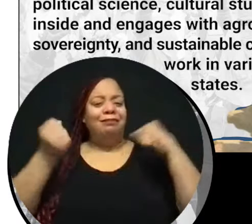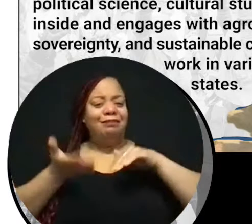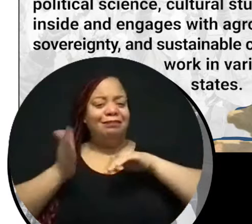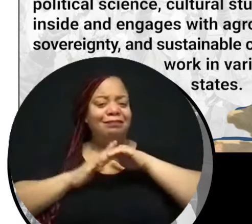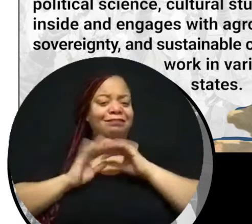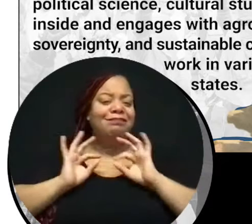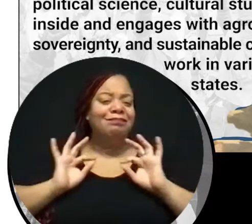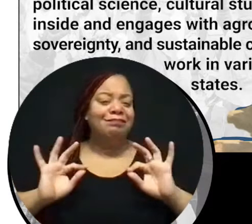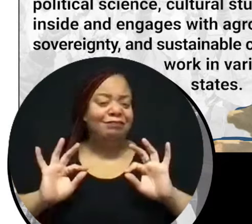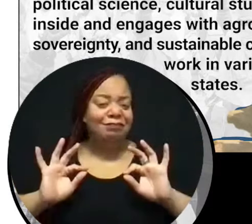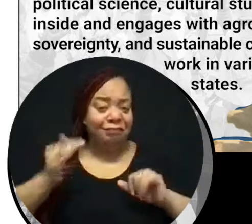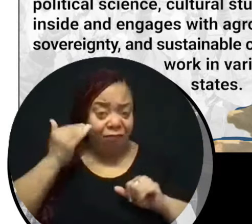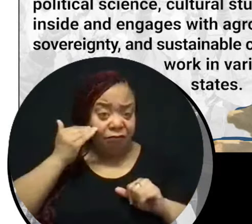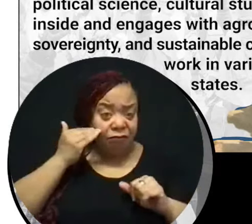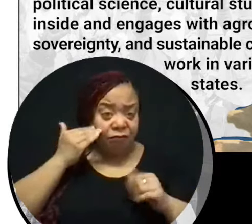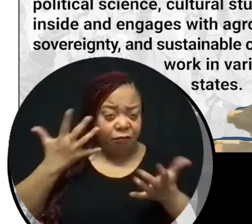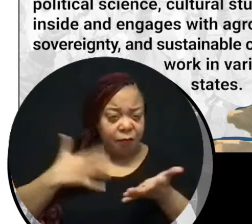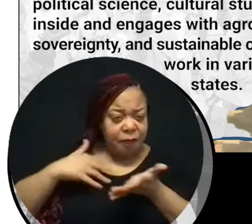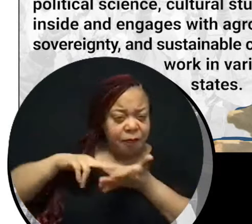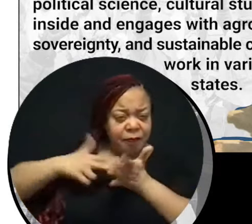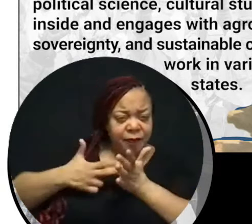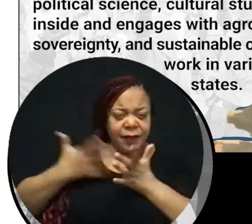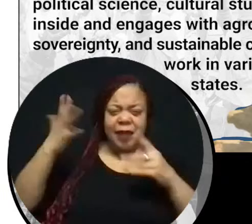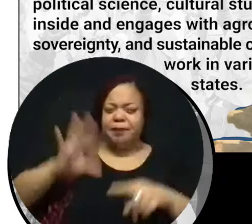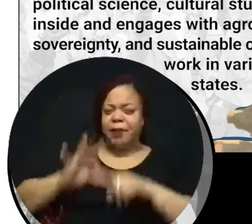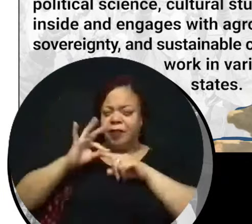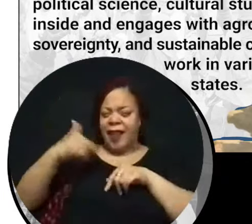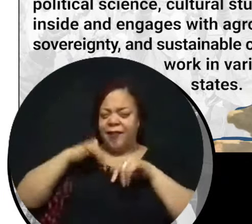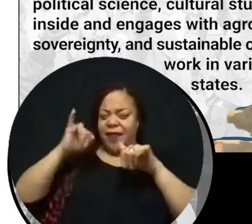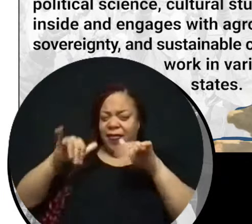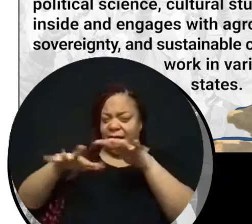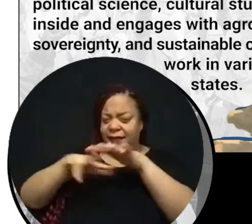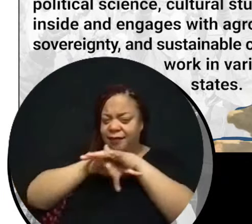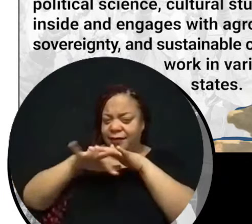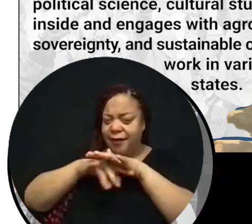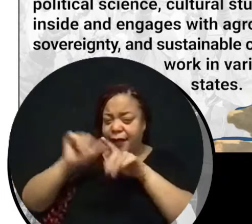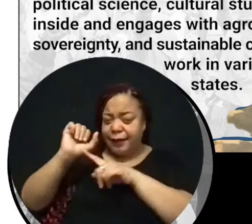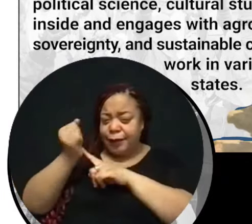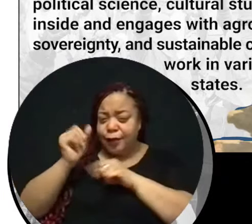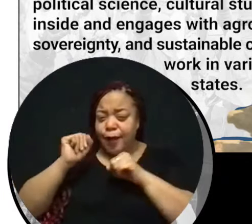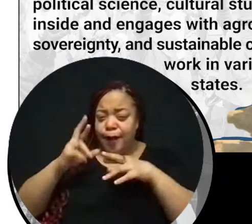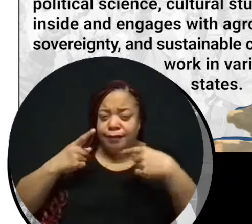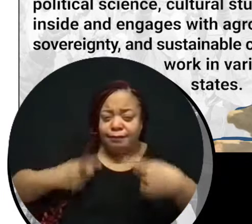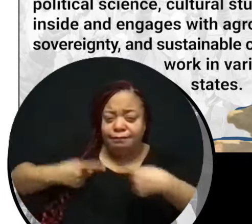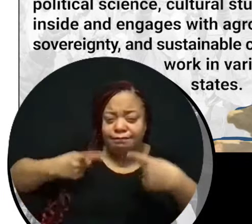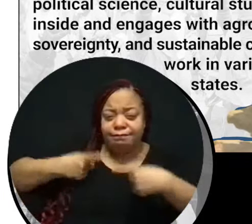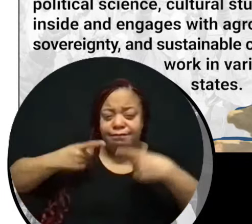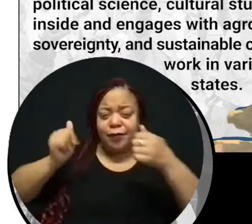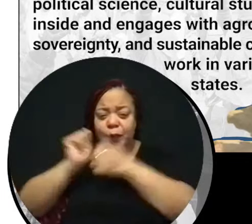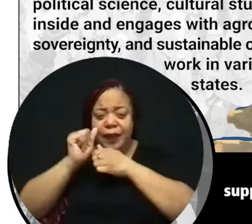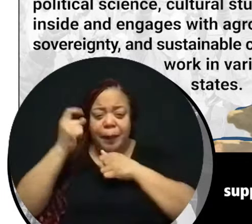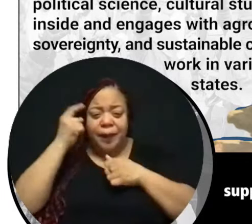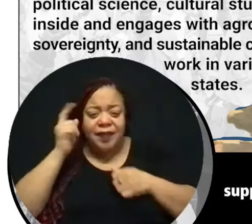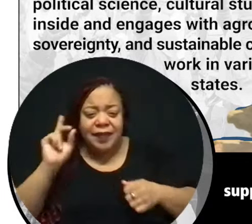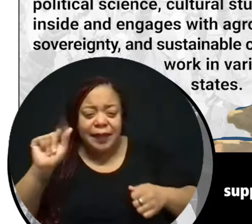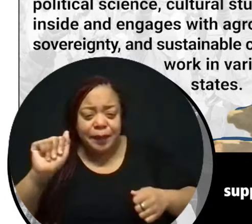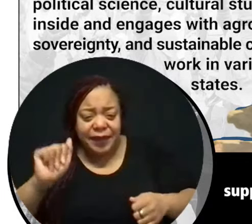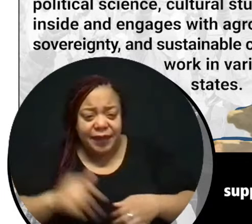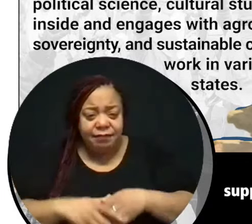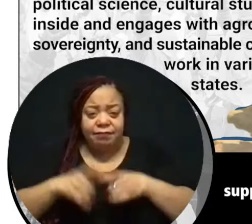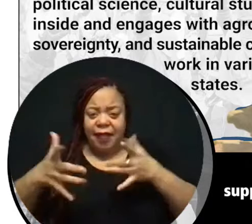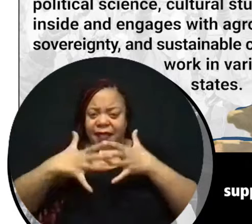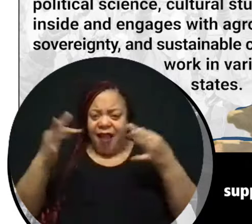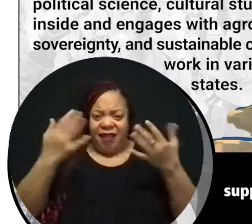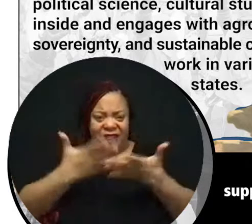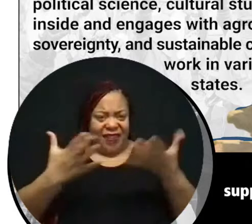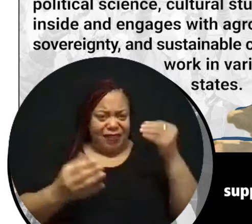you know, improve the health of prisoners, you know, and I was just curious to see, you know, like, if the prison was